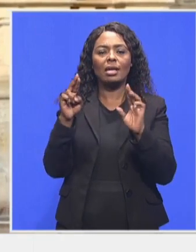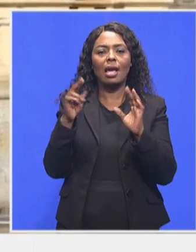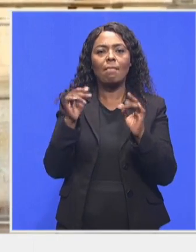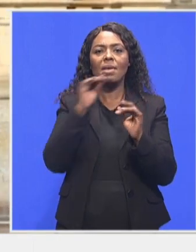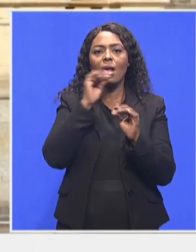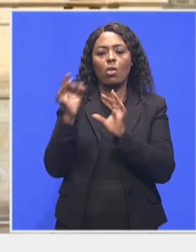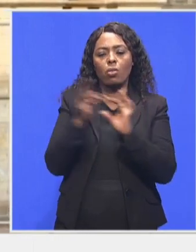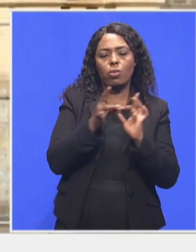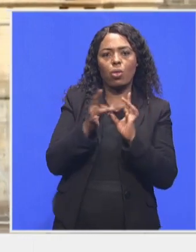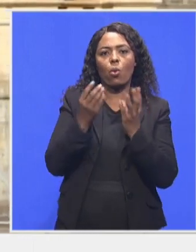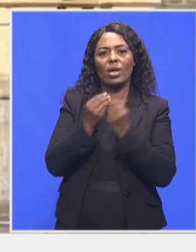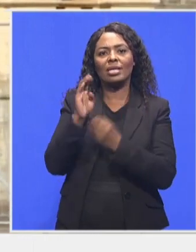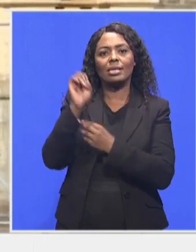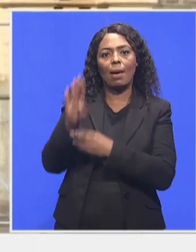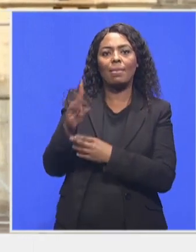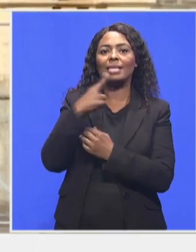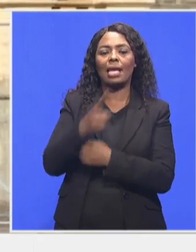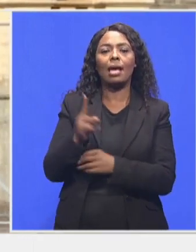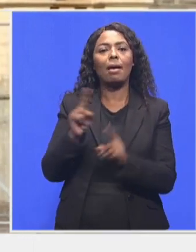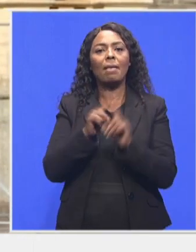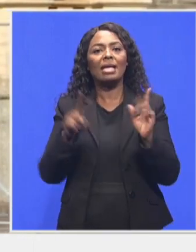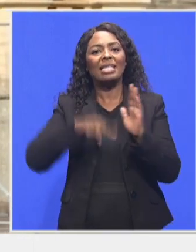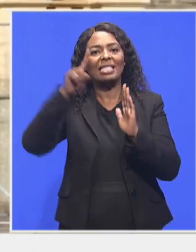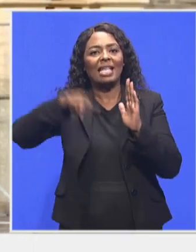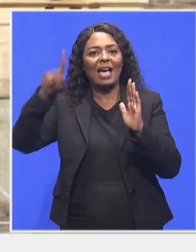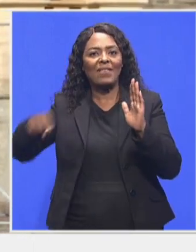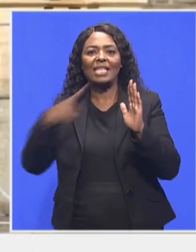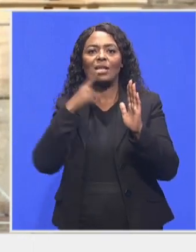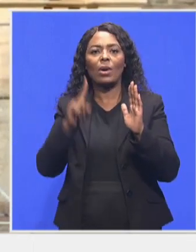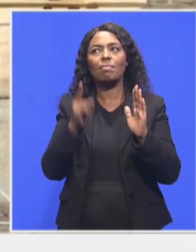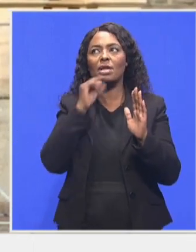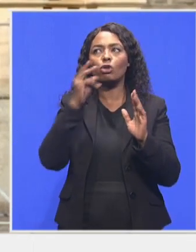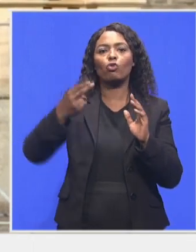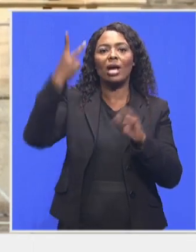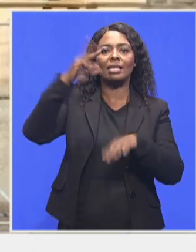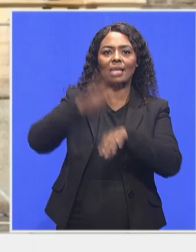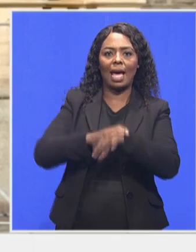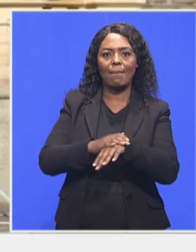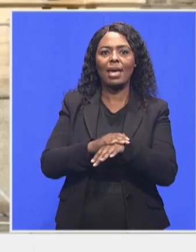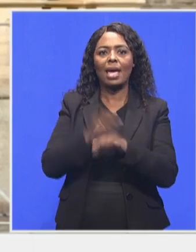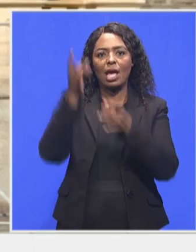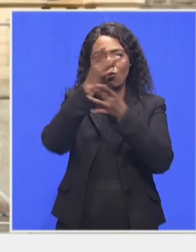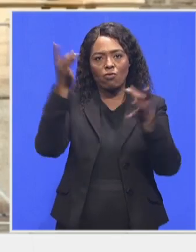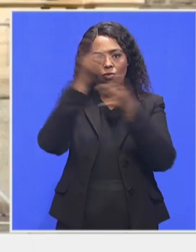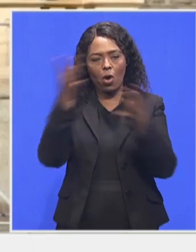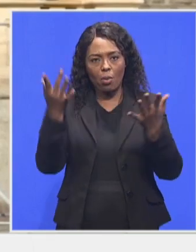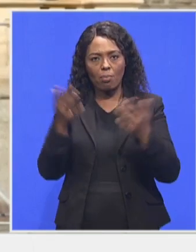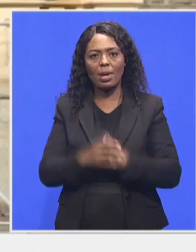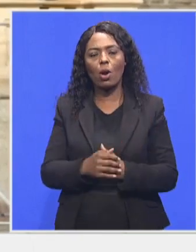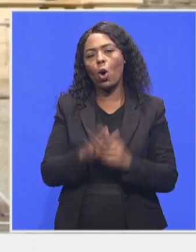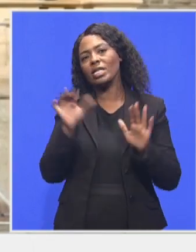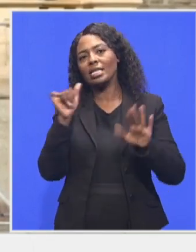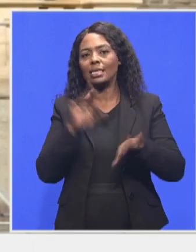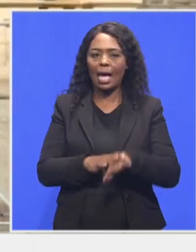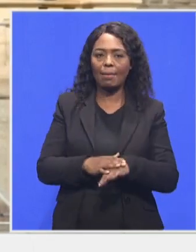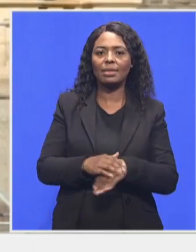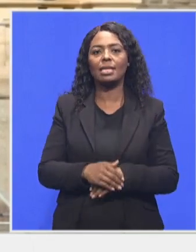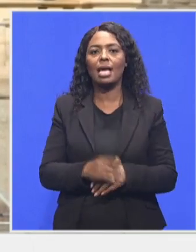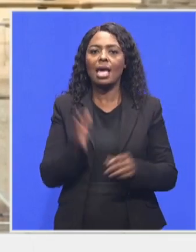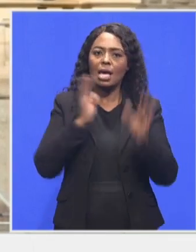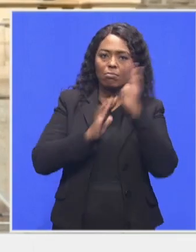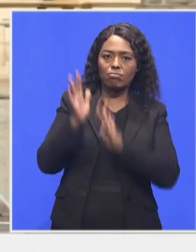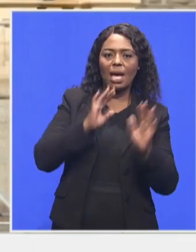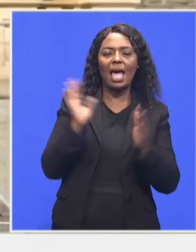is saying. It's only that they communicate to us officially twice a year, whereas the SAB speaks to us about 6 times a year, telling us what